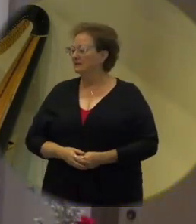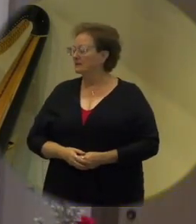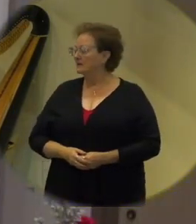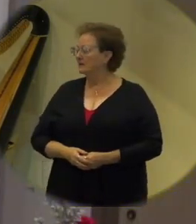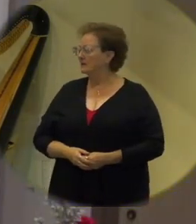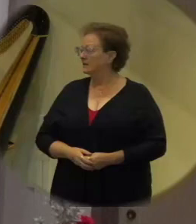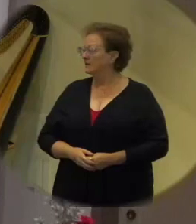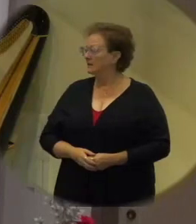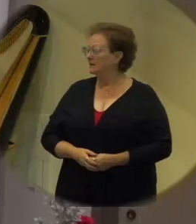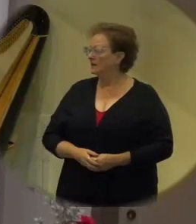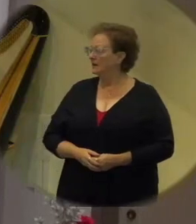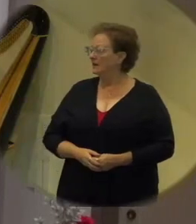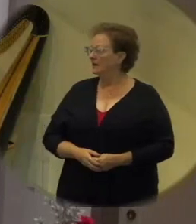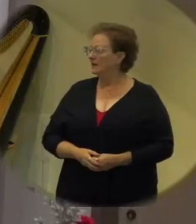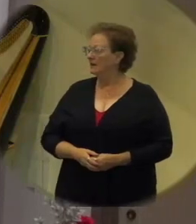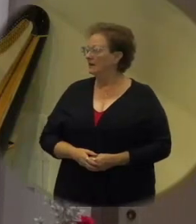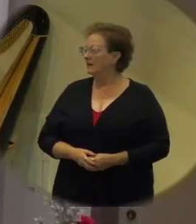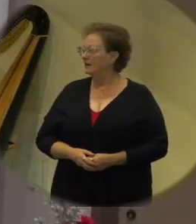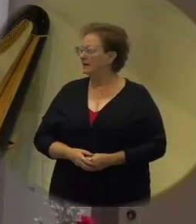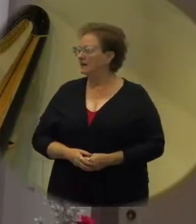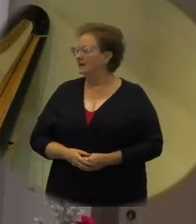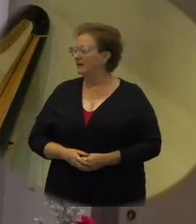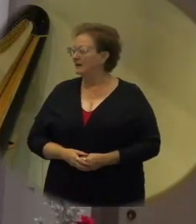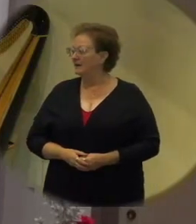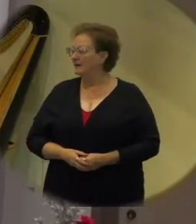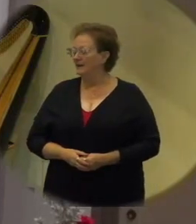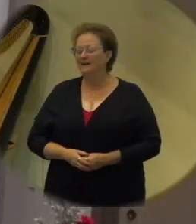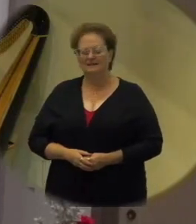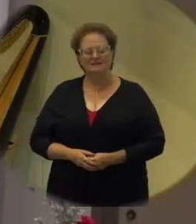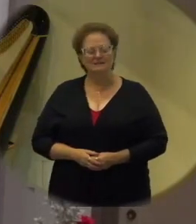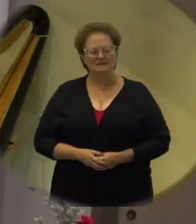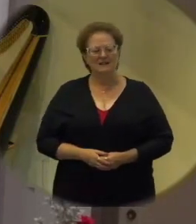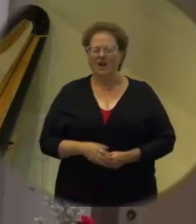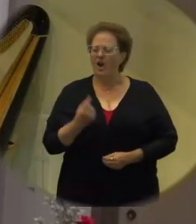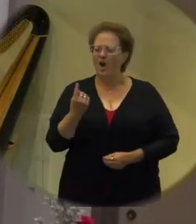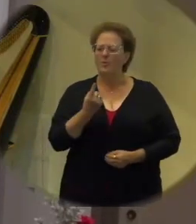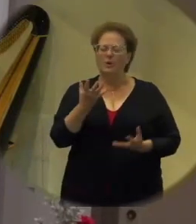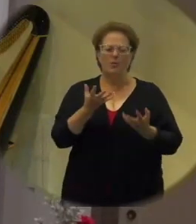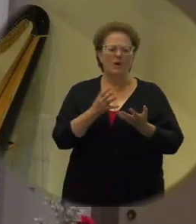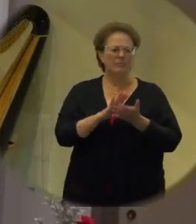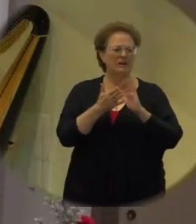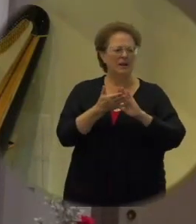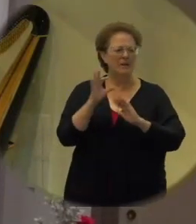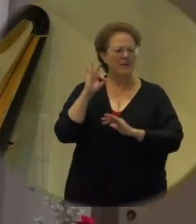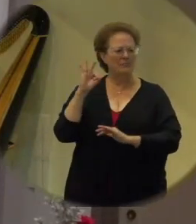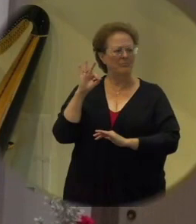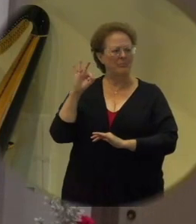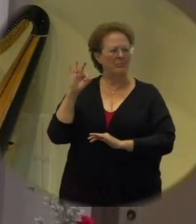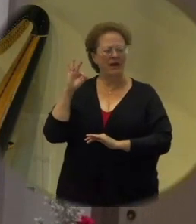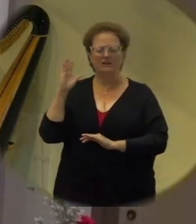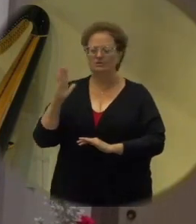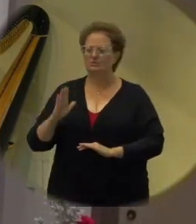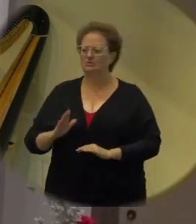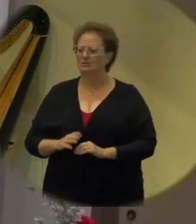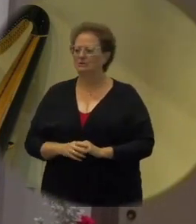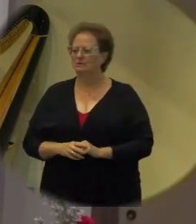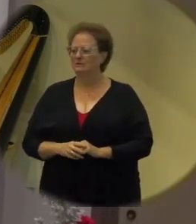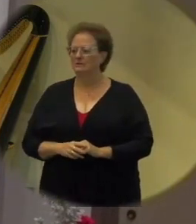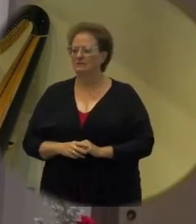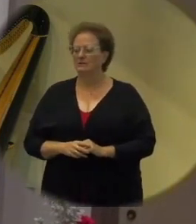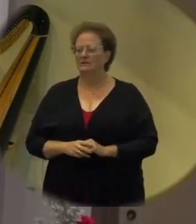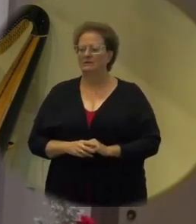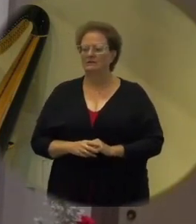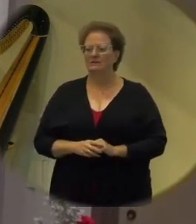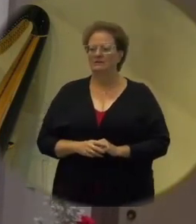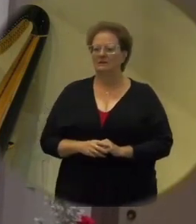of... like I said, I've done urban ministry all my life. I'm a pastor. That's what I've always wanted to be, and pastor in cities.